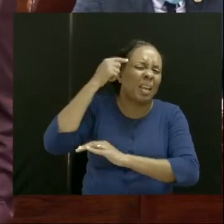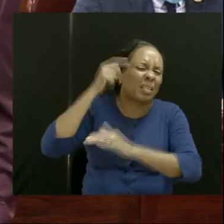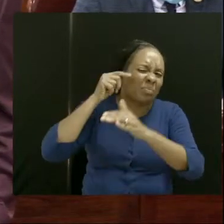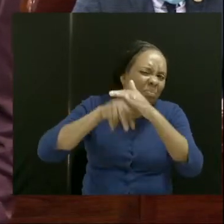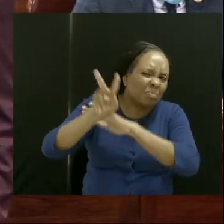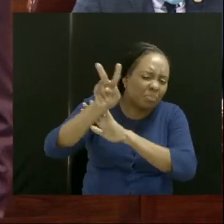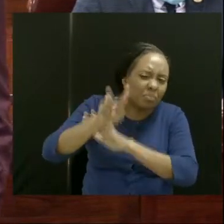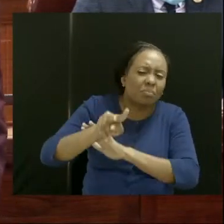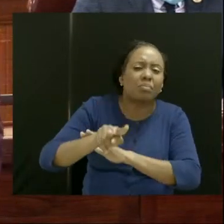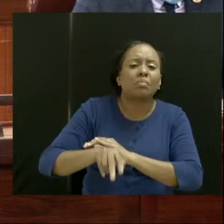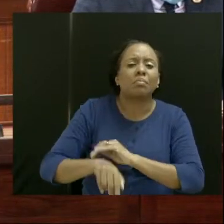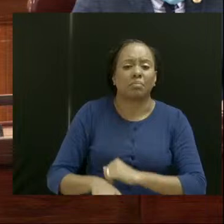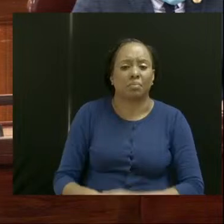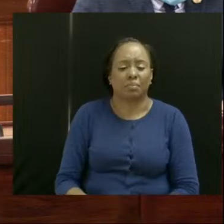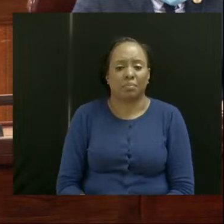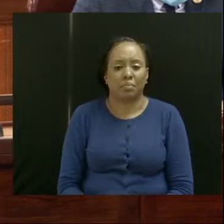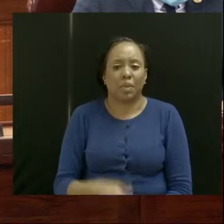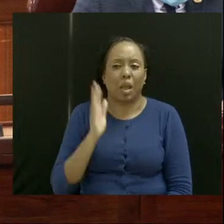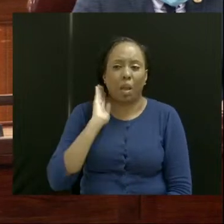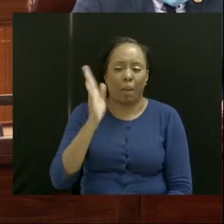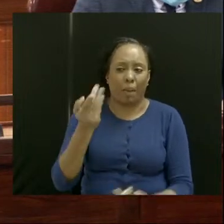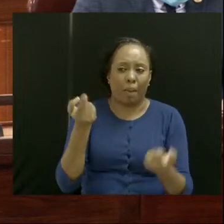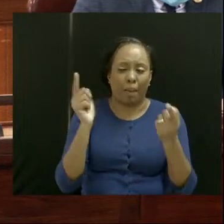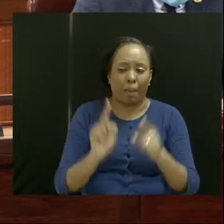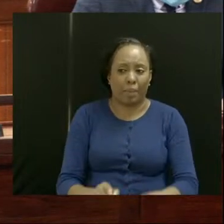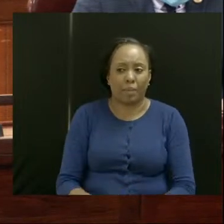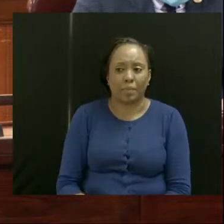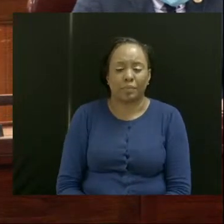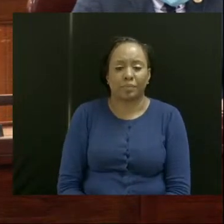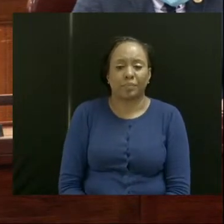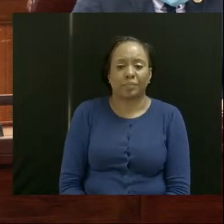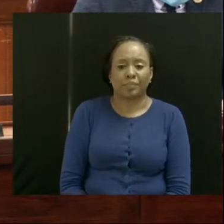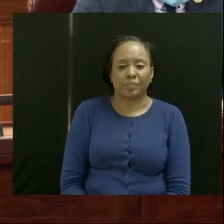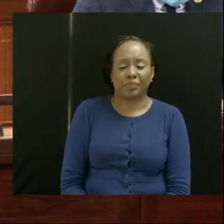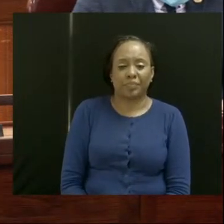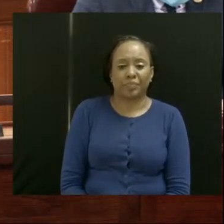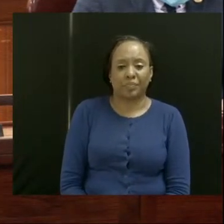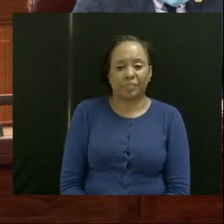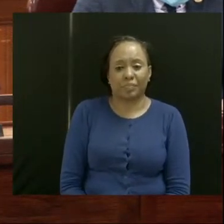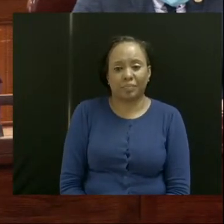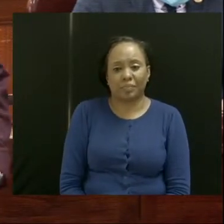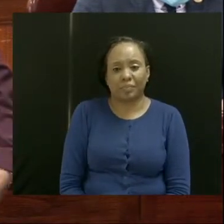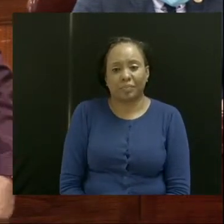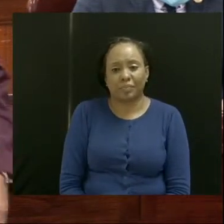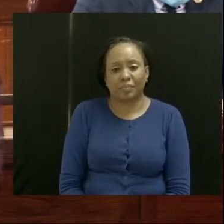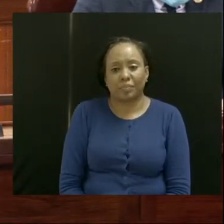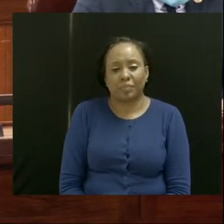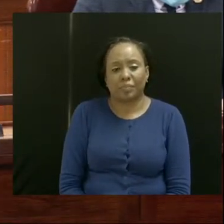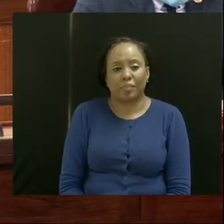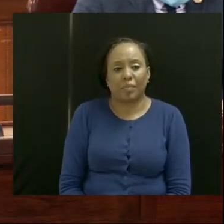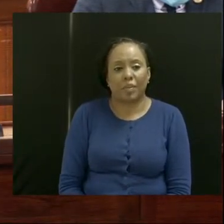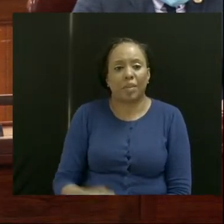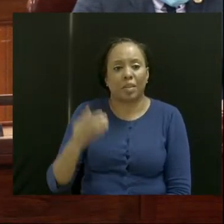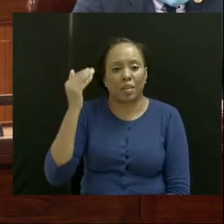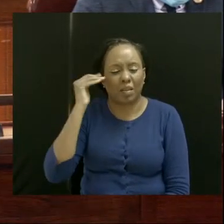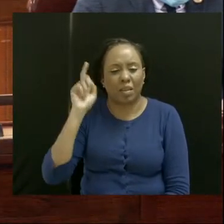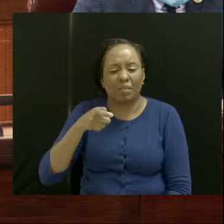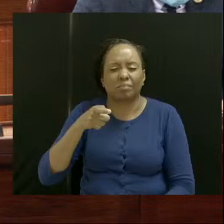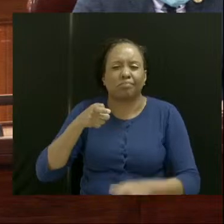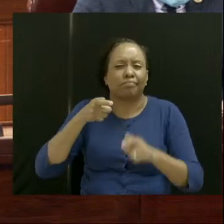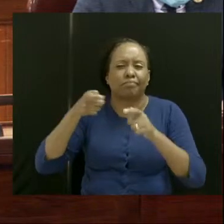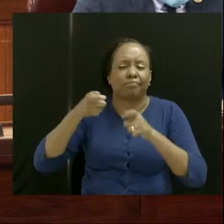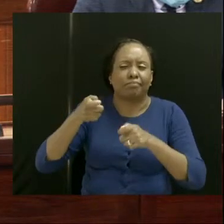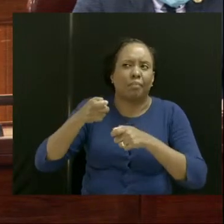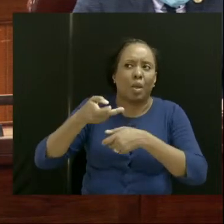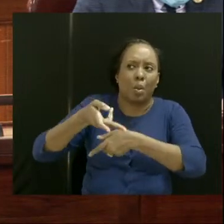while at the same time being constrained, obviously, in terms of our borrowing, and while at the